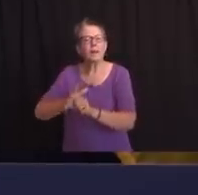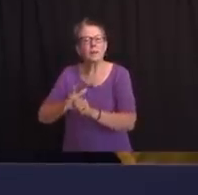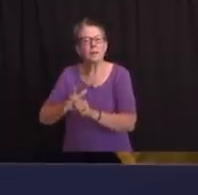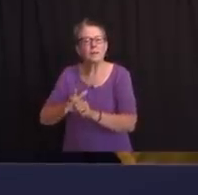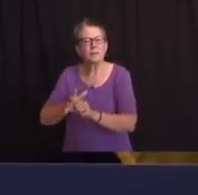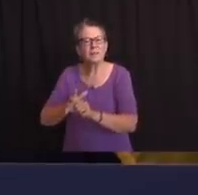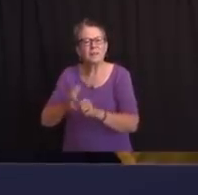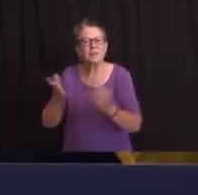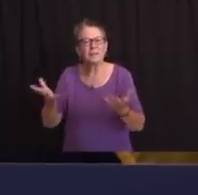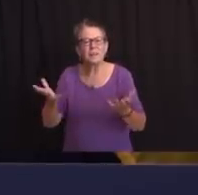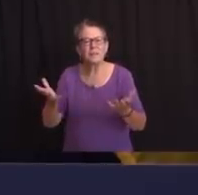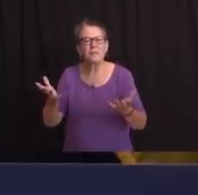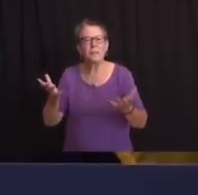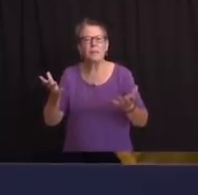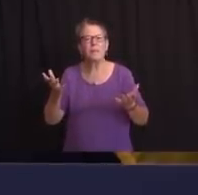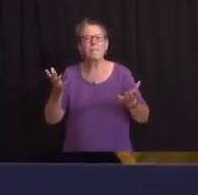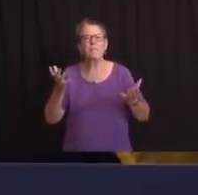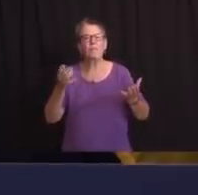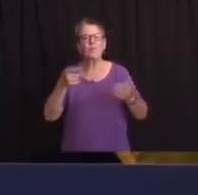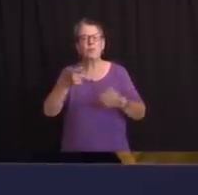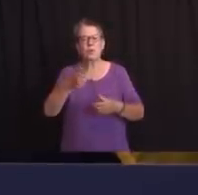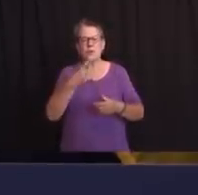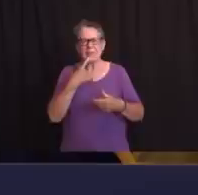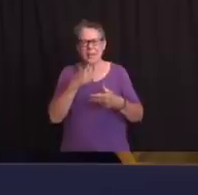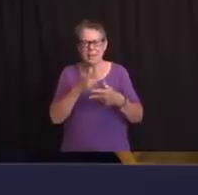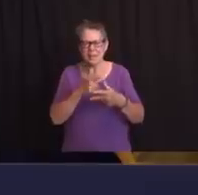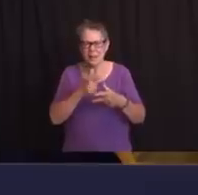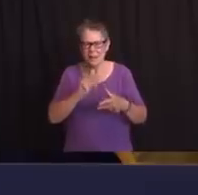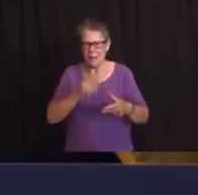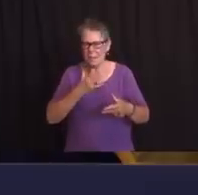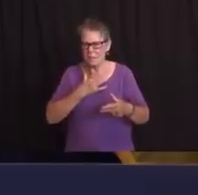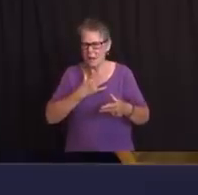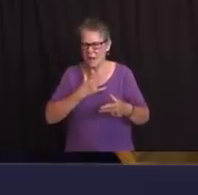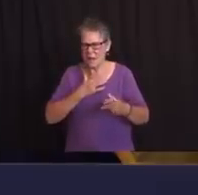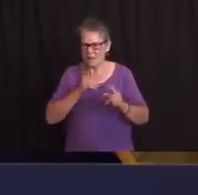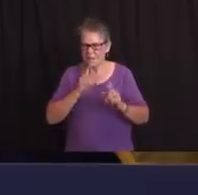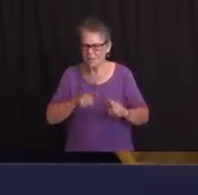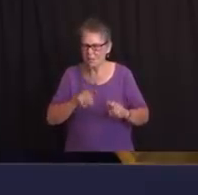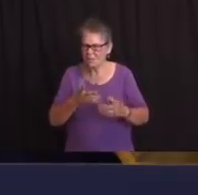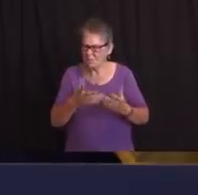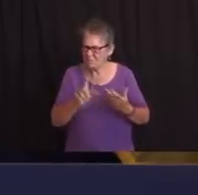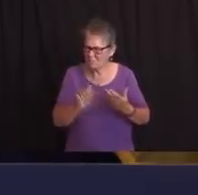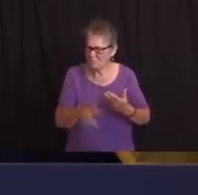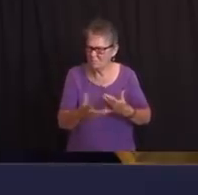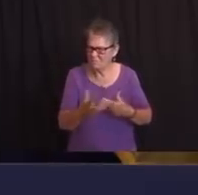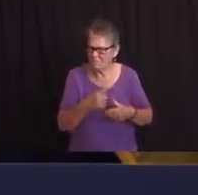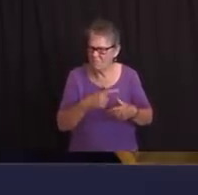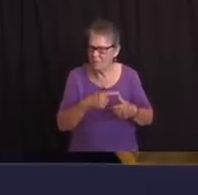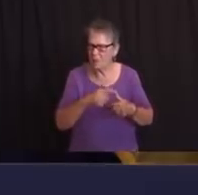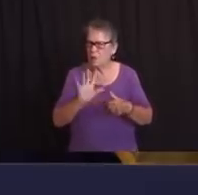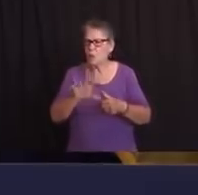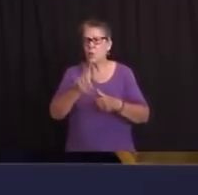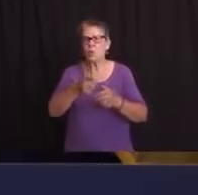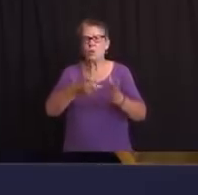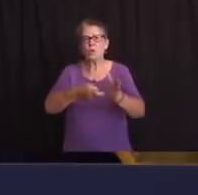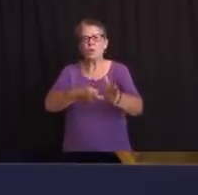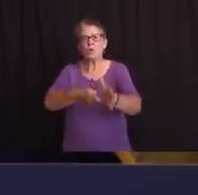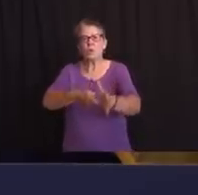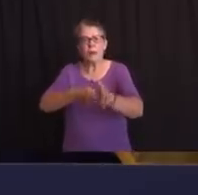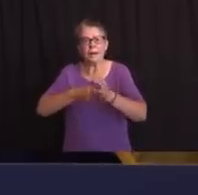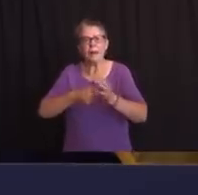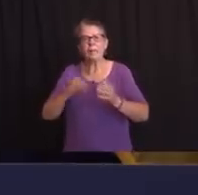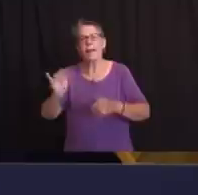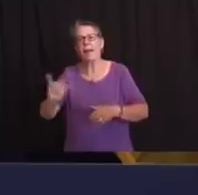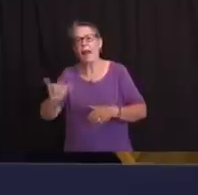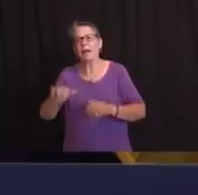first question. You said housekeeping. The mandate is what? Yeah, are the the mandate, that's for the facilities that are under state